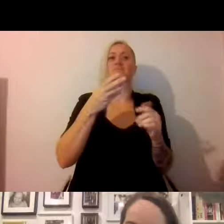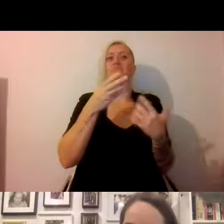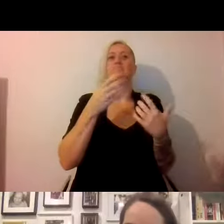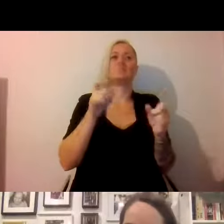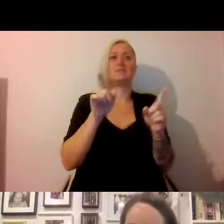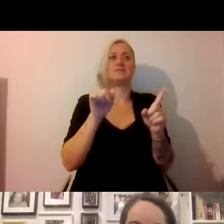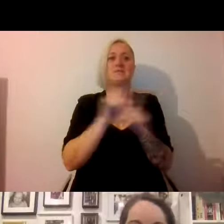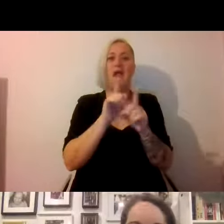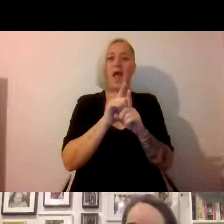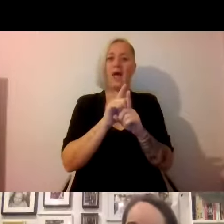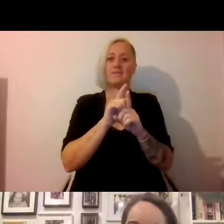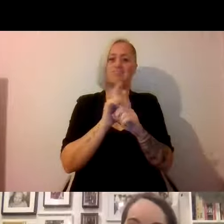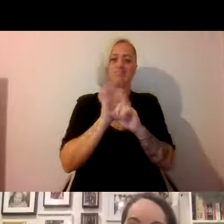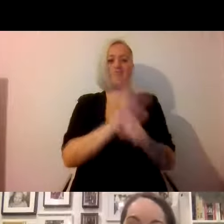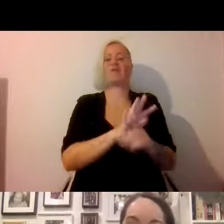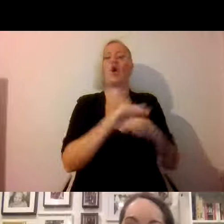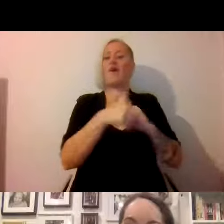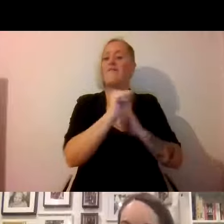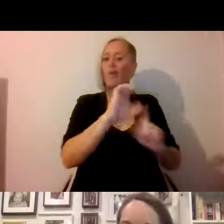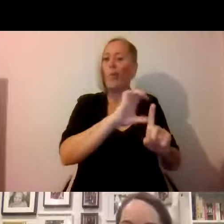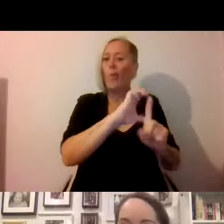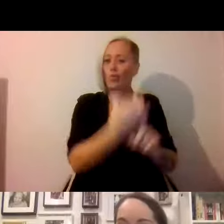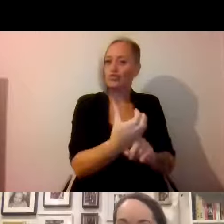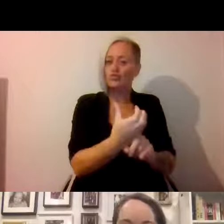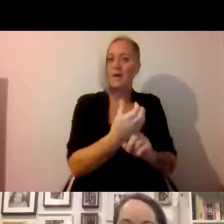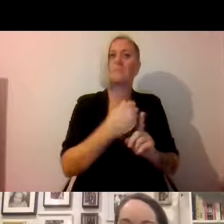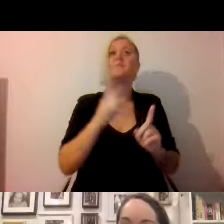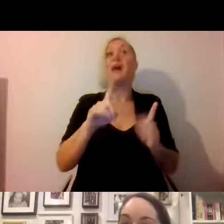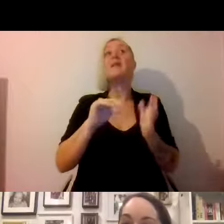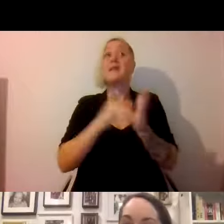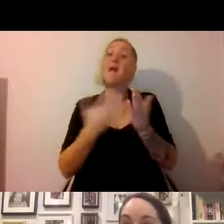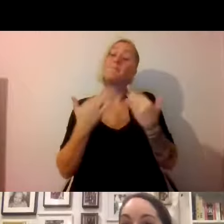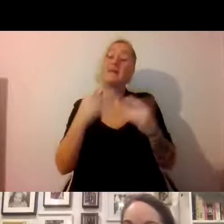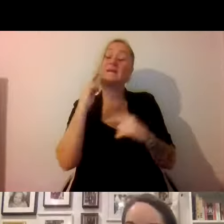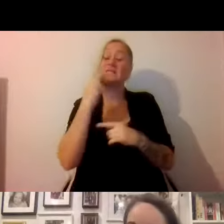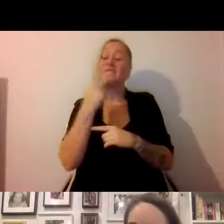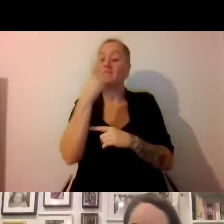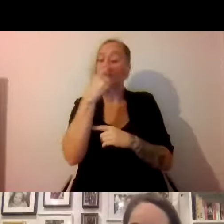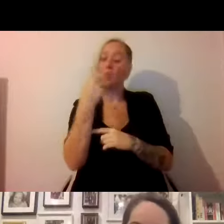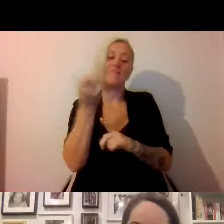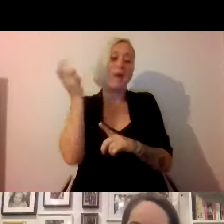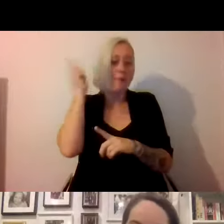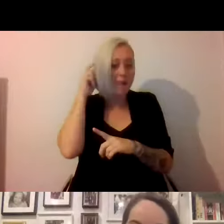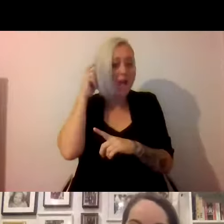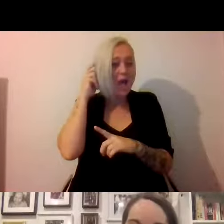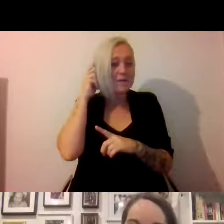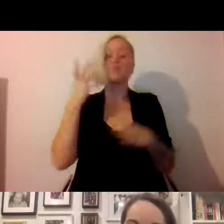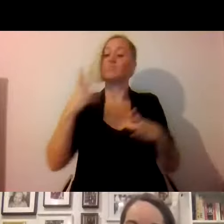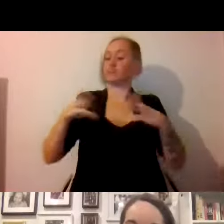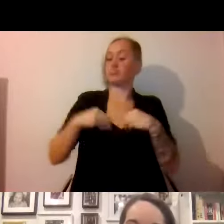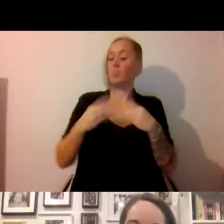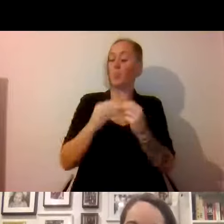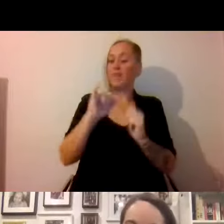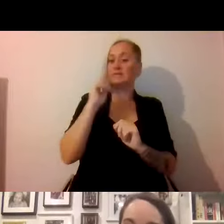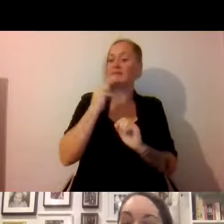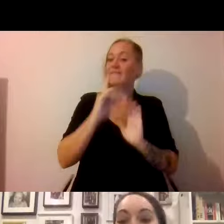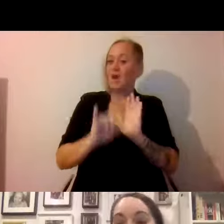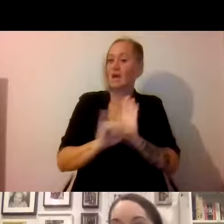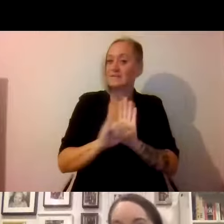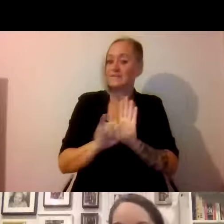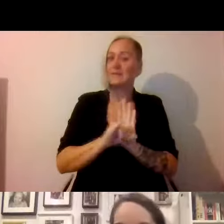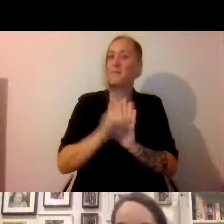genocide. Nowadays, though, many deaf people have implants and adopt them alongside their deaf identities. It's important to